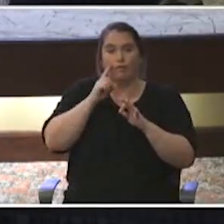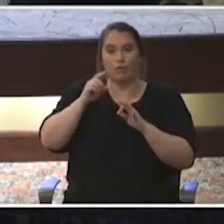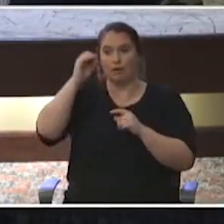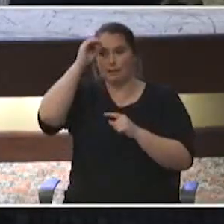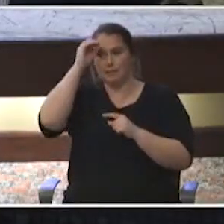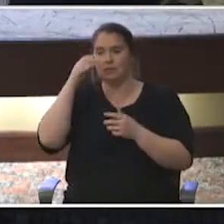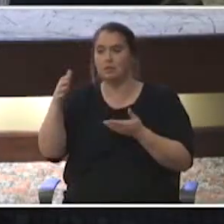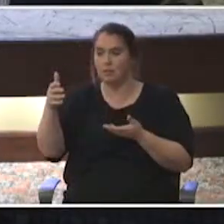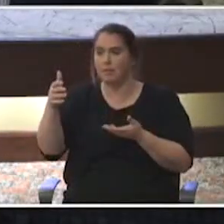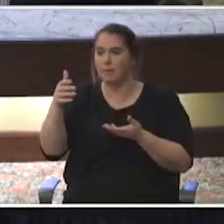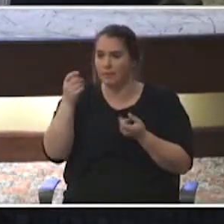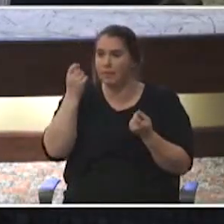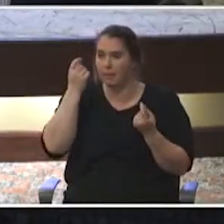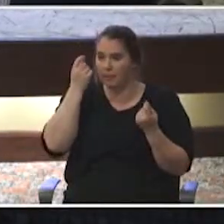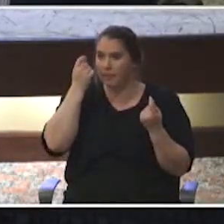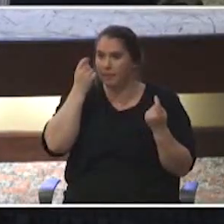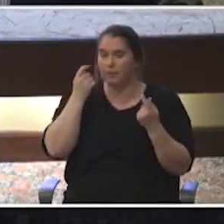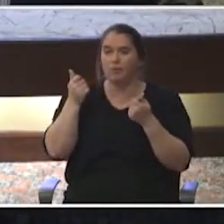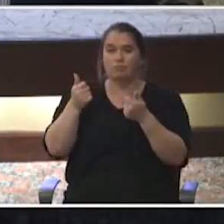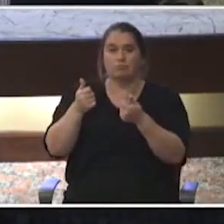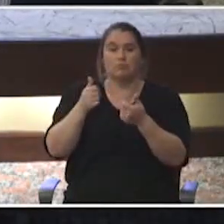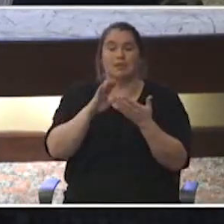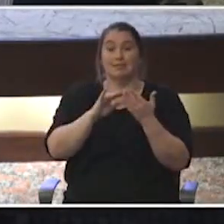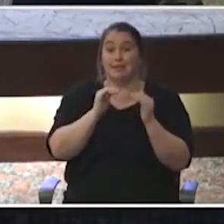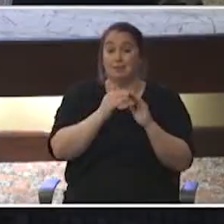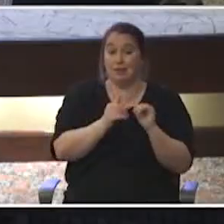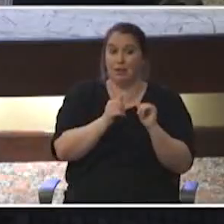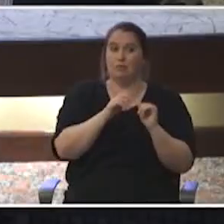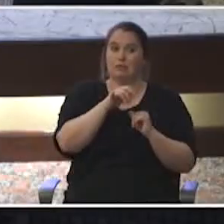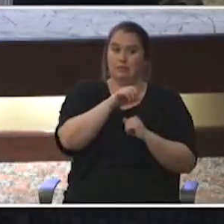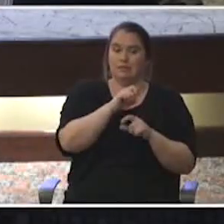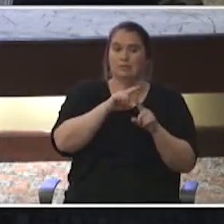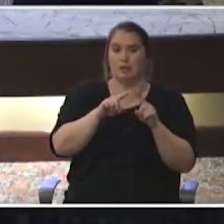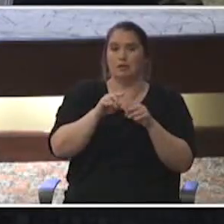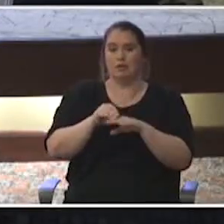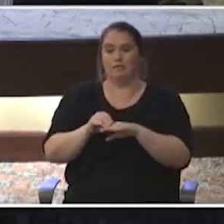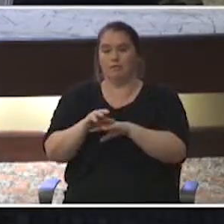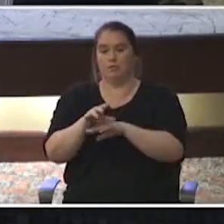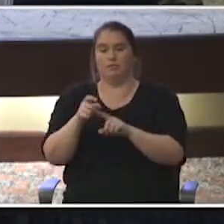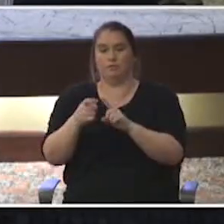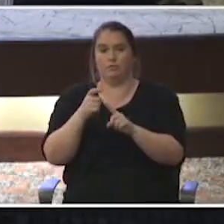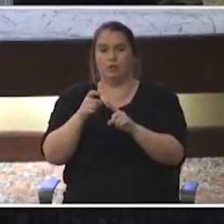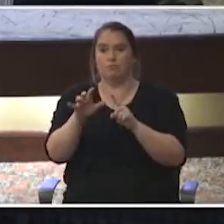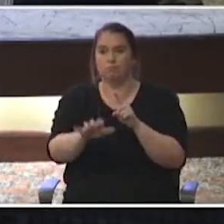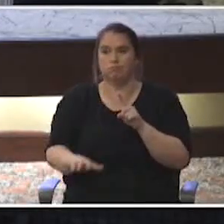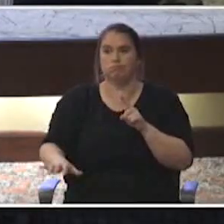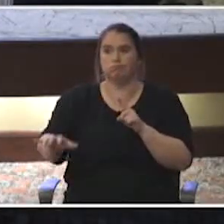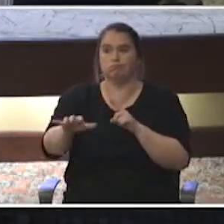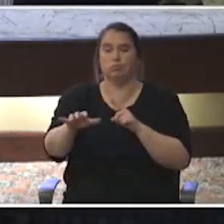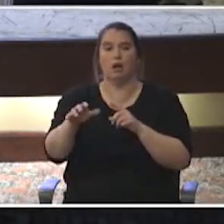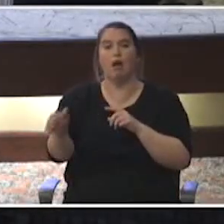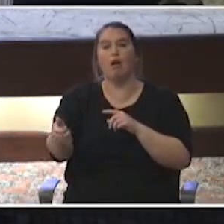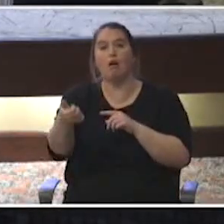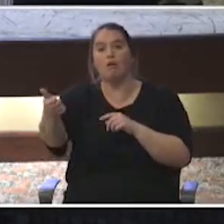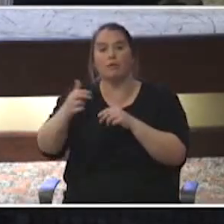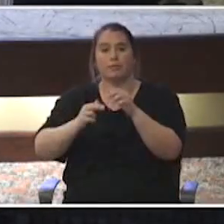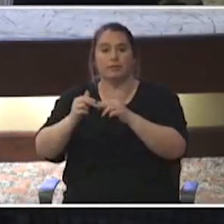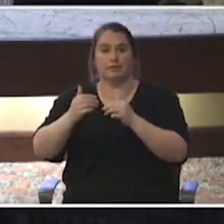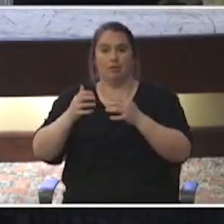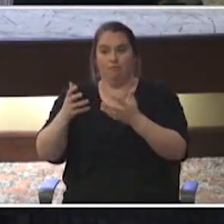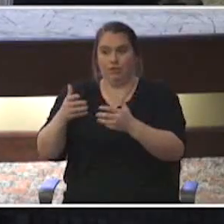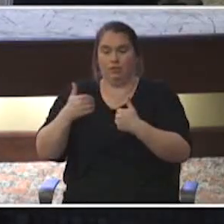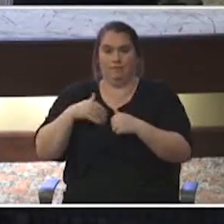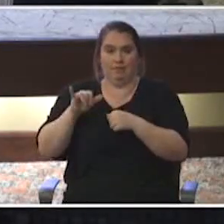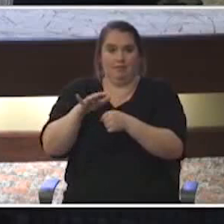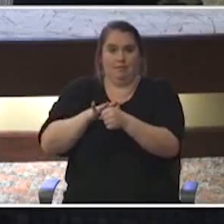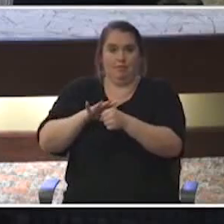successful downtowns everywhere, they're also just as influenced by the fabric of the surrounding buildings and their uses. So most often